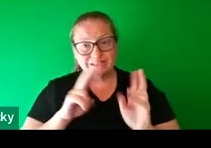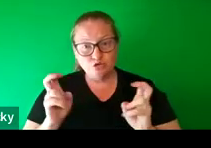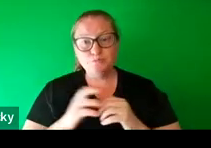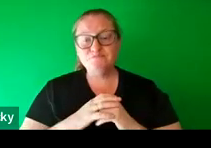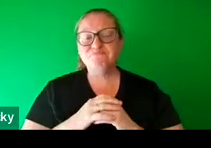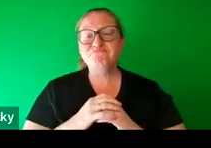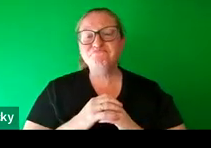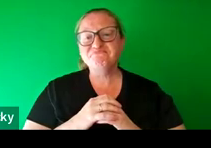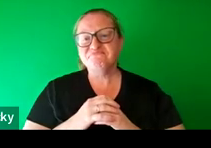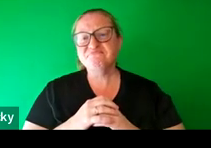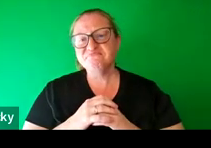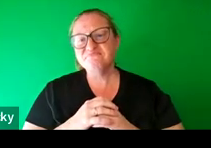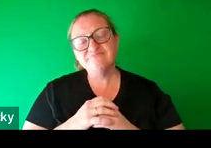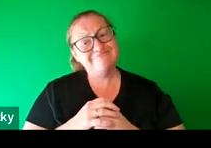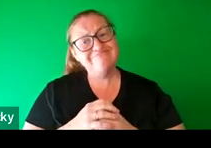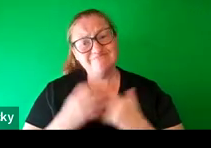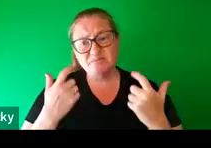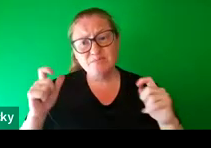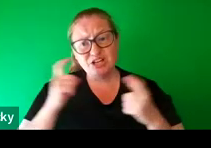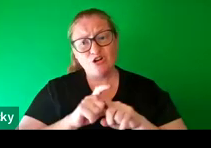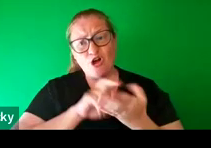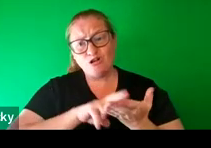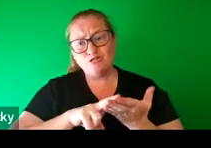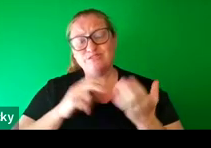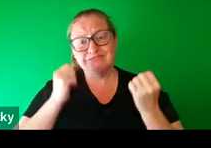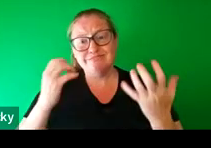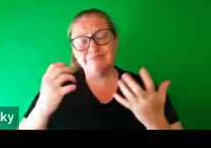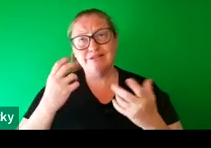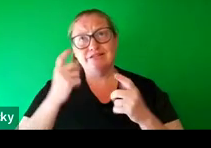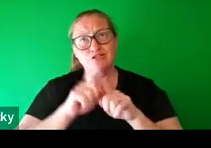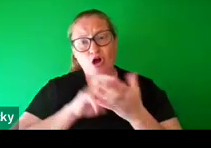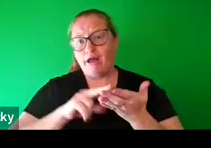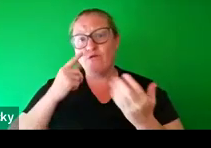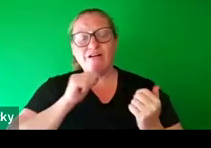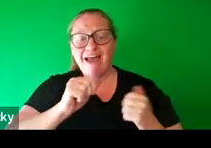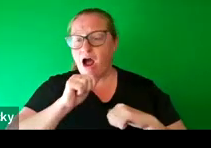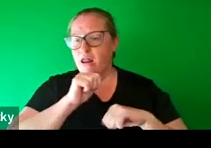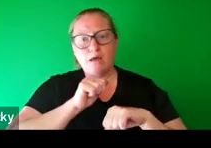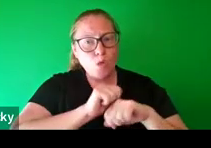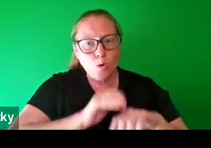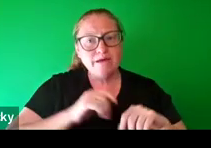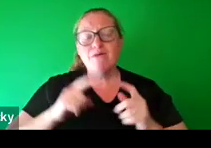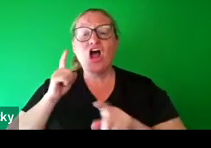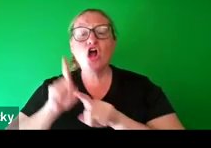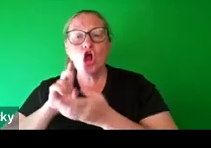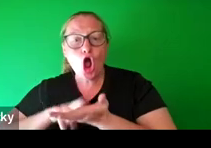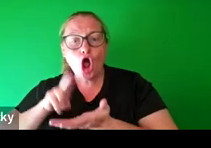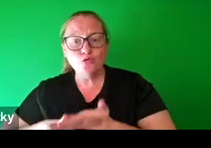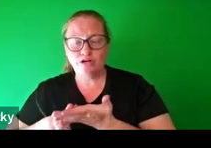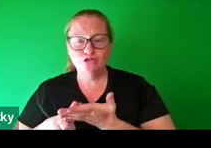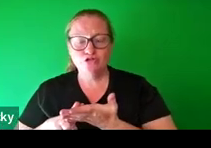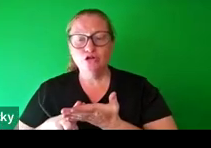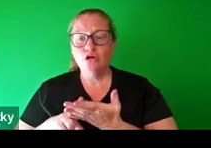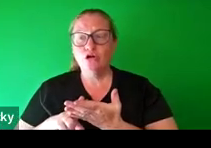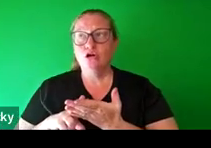there are some big contracts and a lot of contract employees, but contractors working on functions that